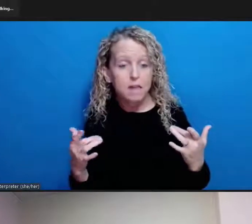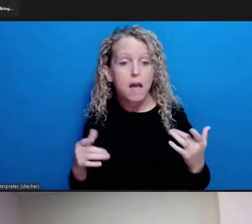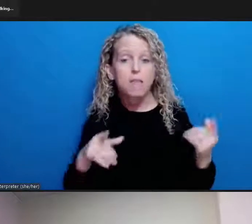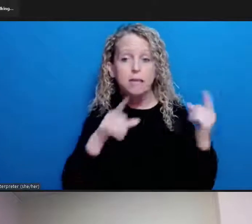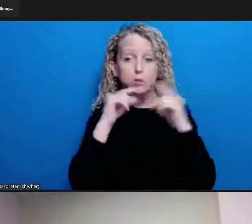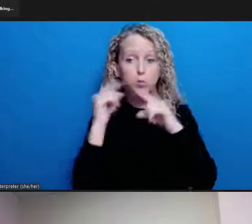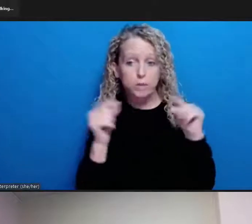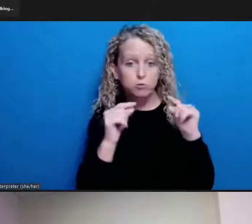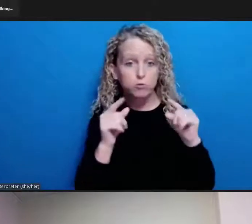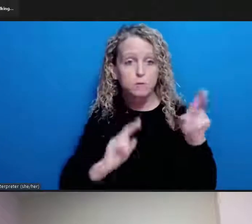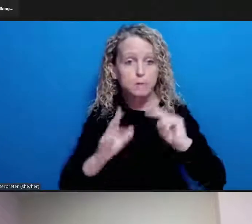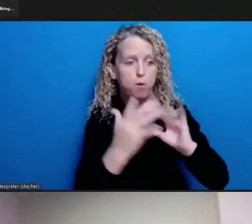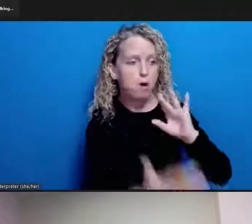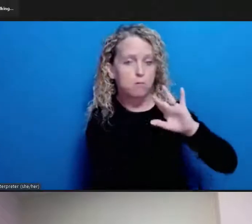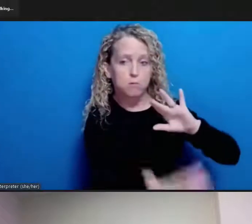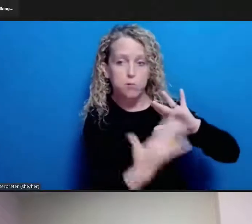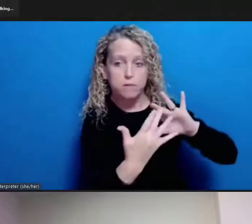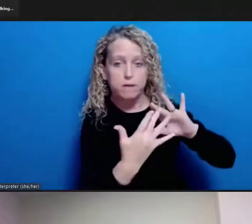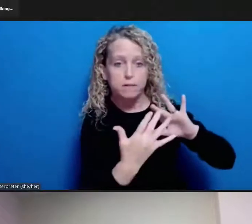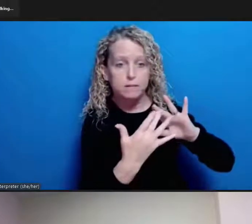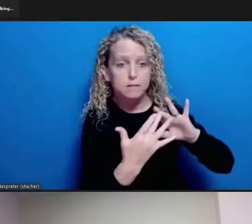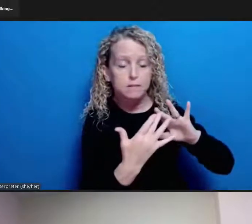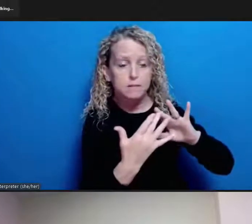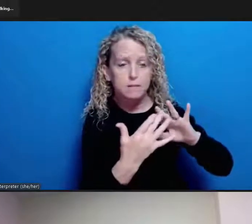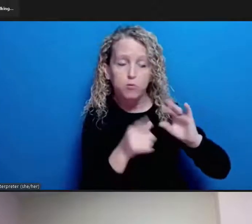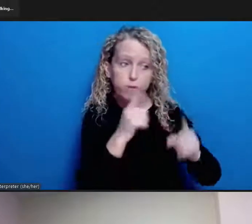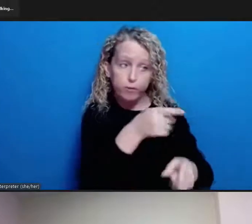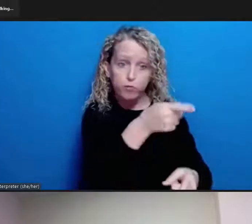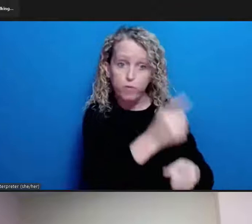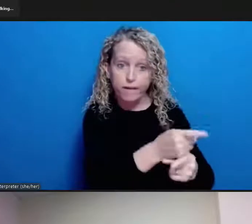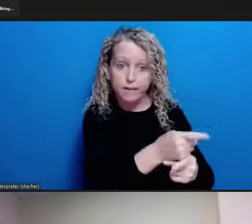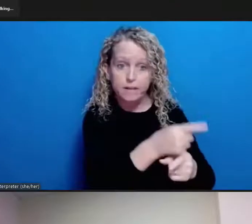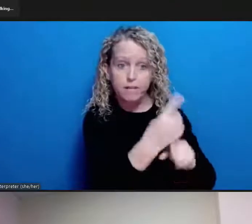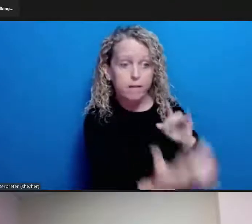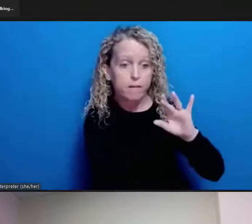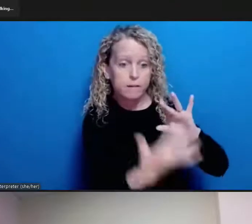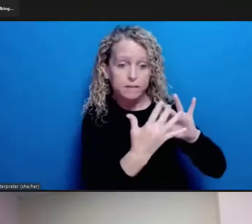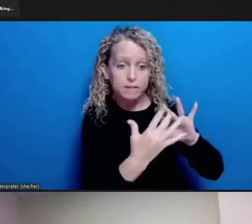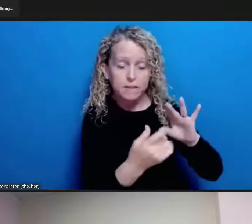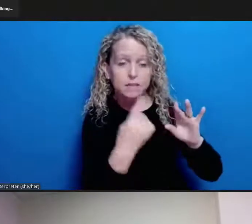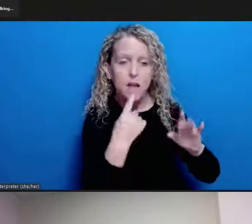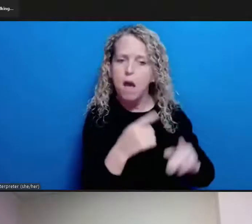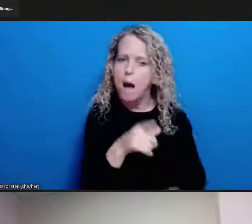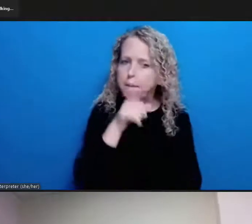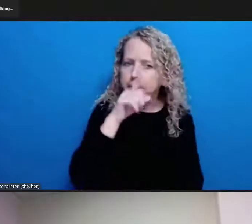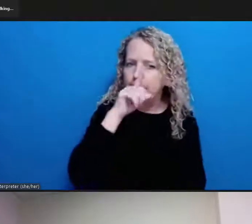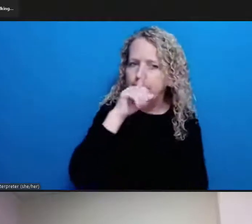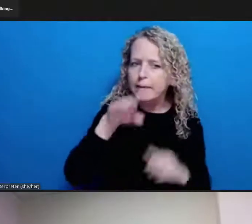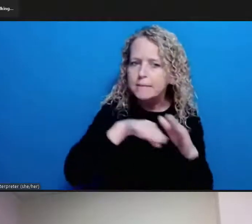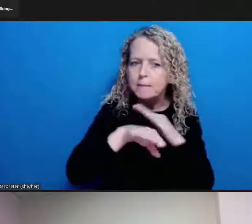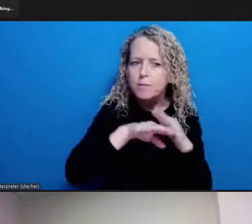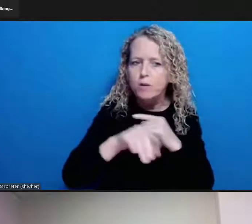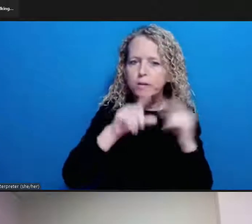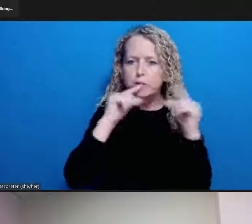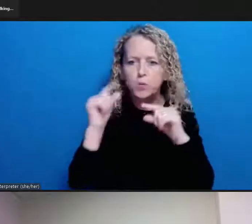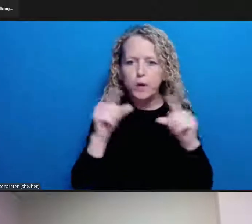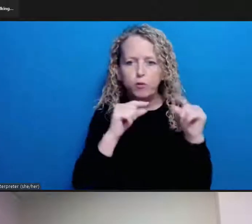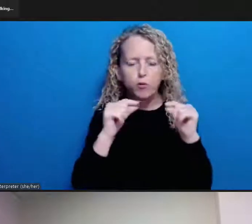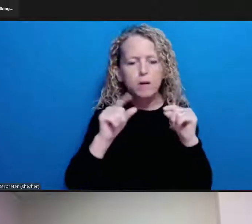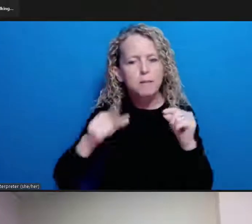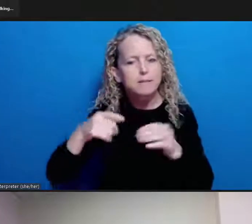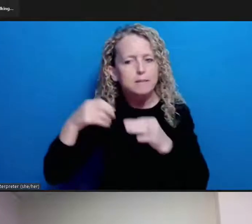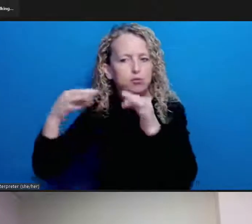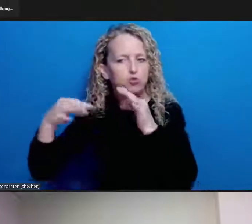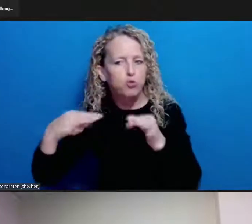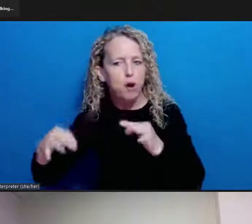correctly kind of call us out and say, well, wait a minute, this isn't totally accessible on Twitter. You need to describe